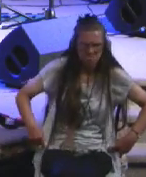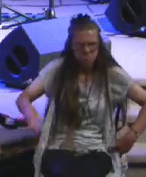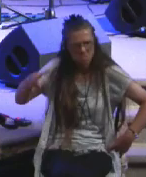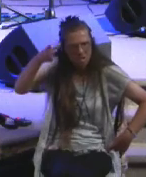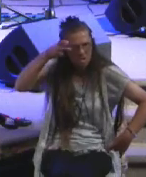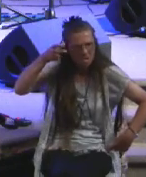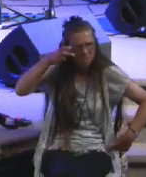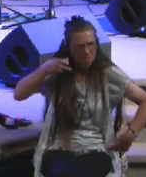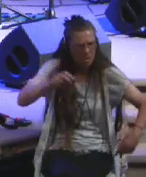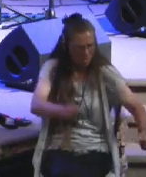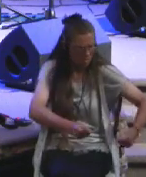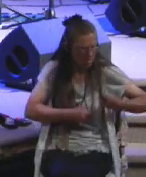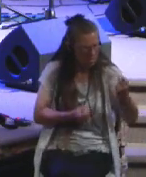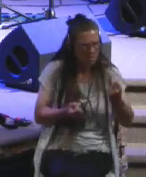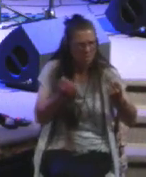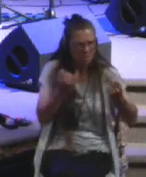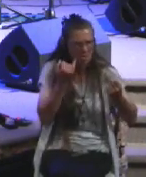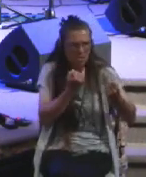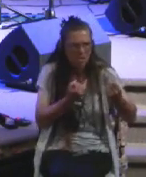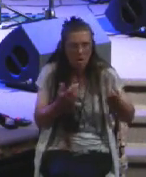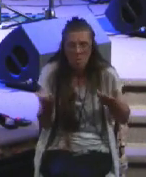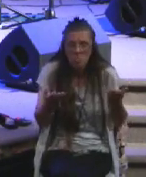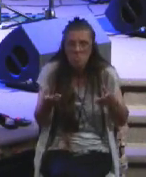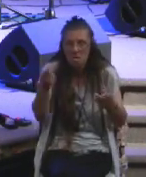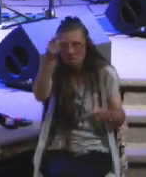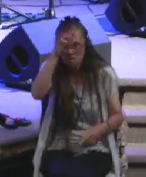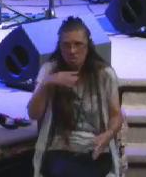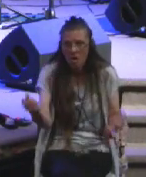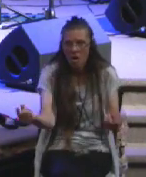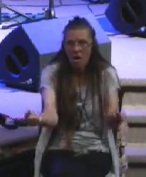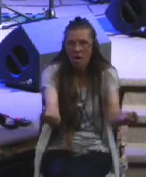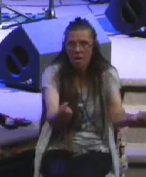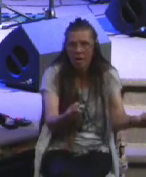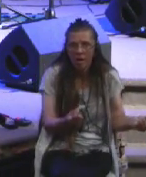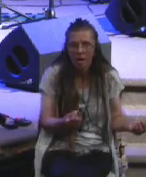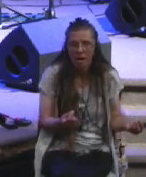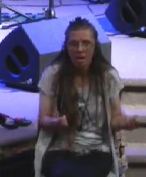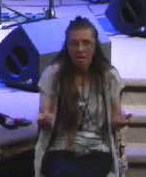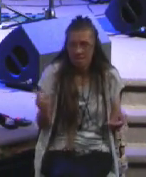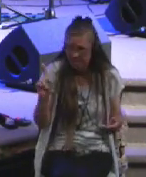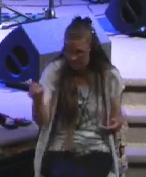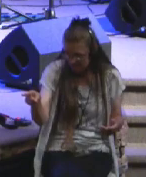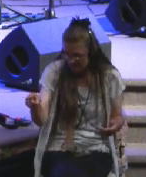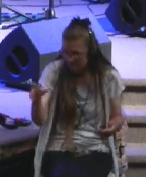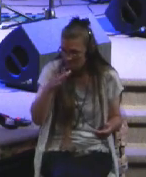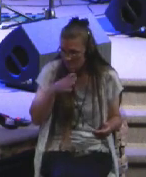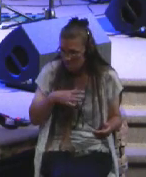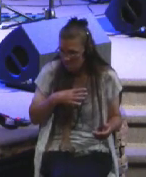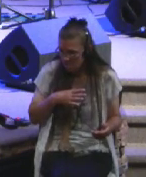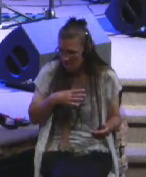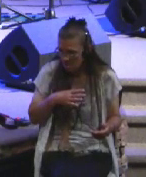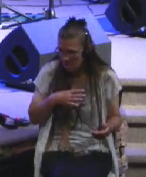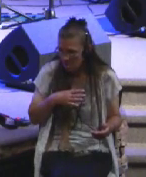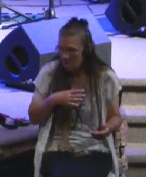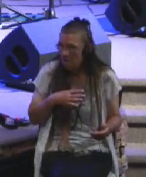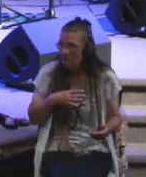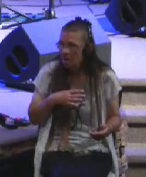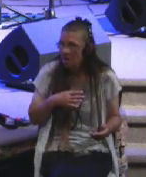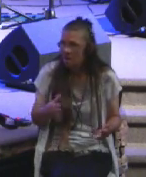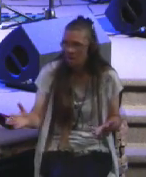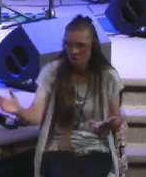the battlefield of Israel. And what does God do? He takes an enemy woman and engrafts her in the lineage of